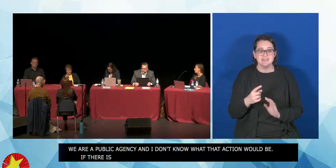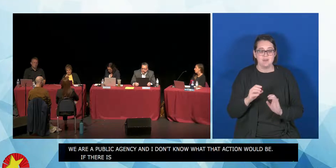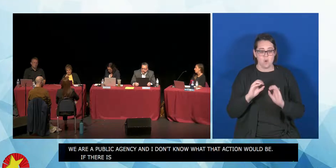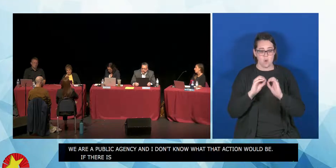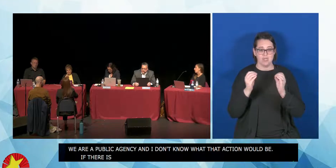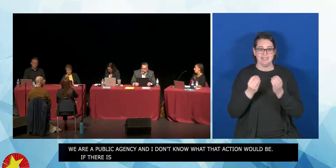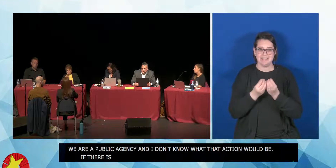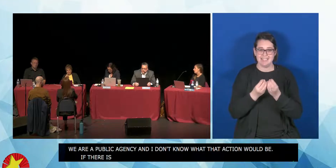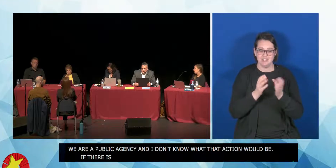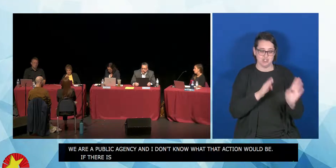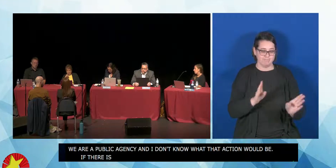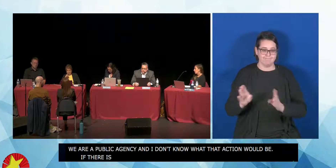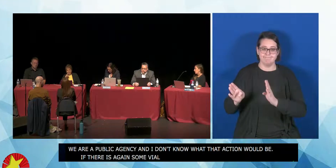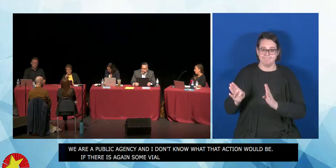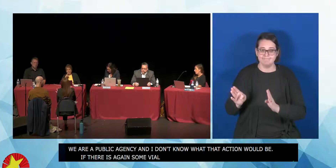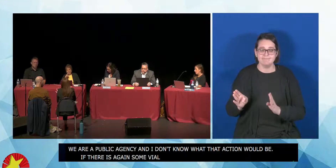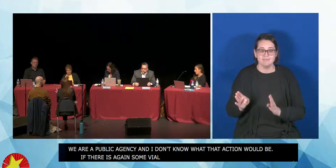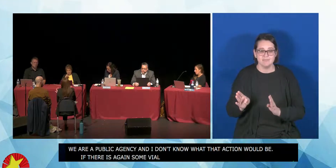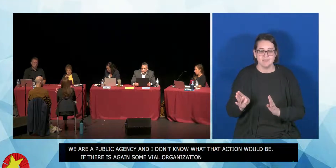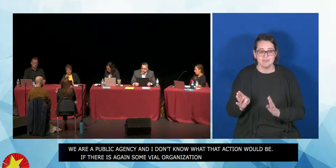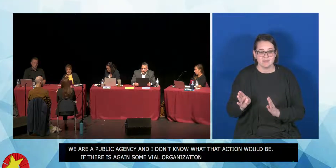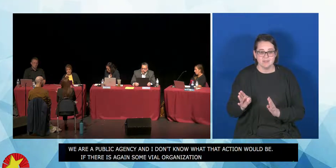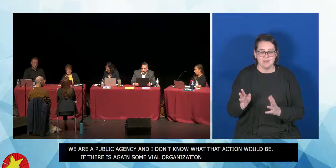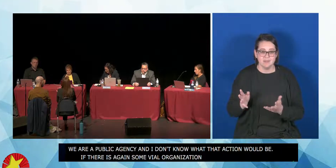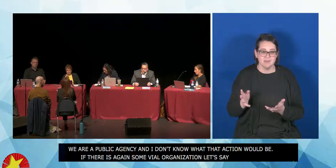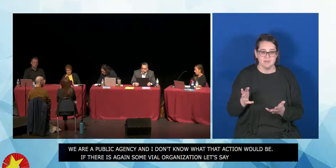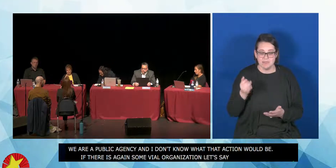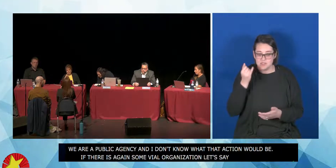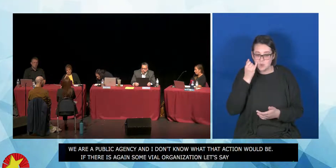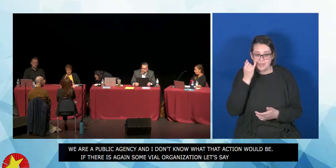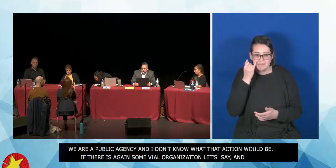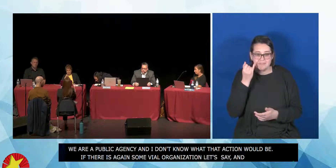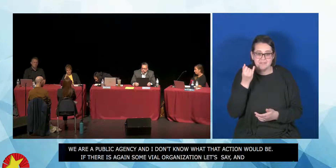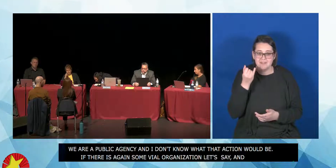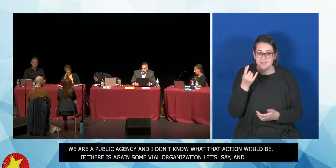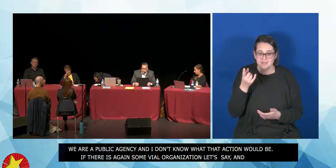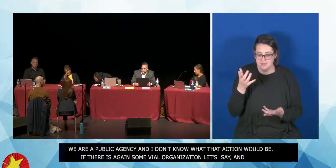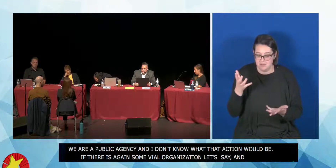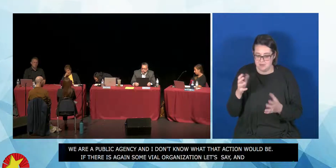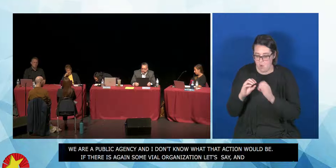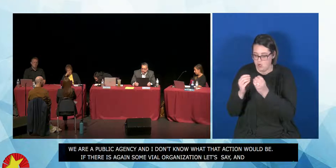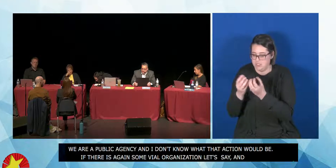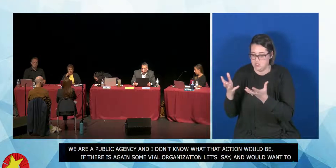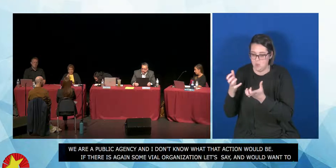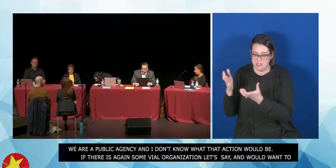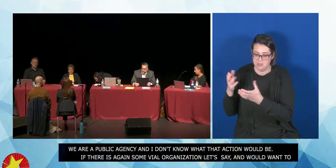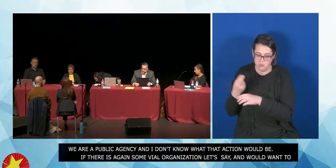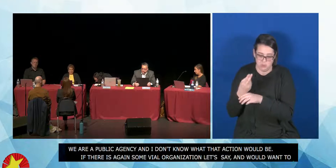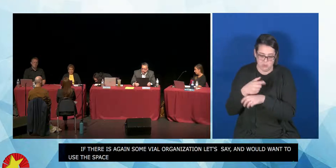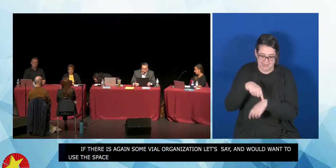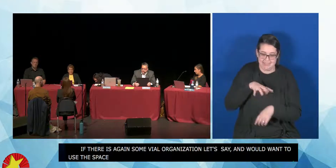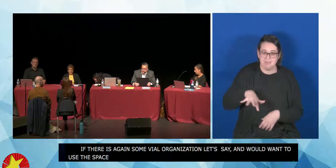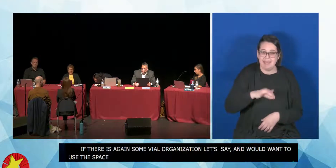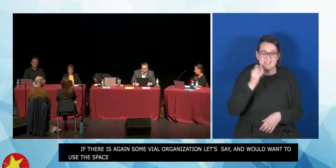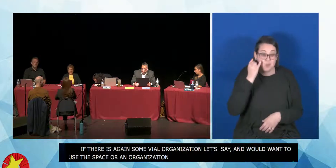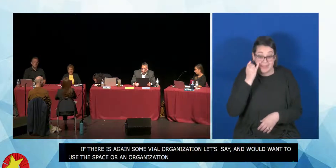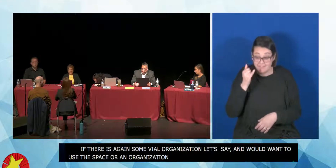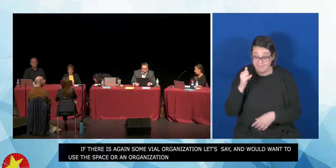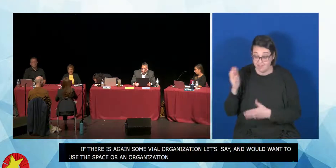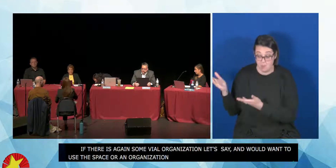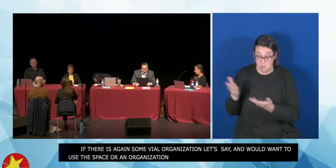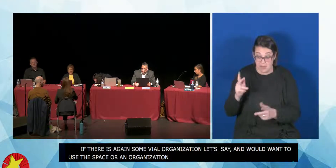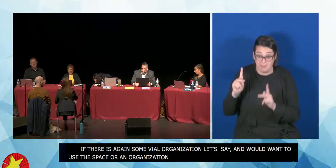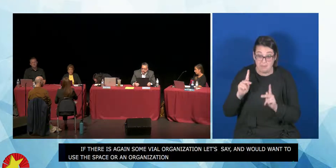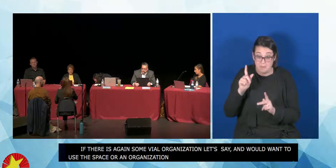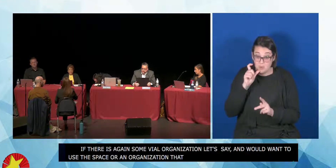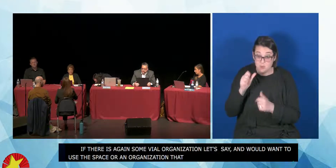let's say, were to want to use the space, or an organization that would bring, again, people that are dangerous, we have to take a lot of